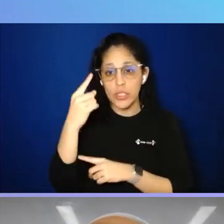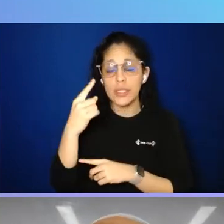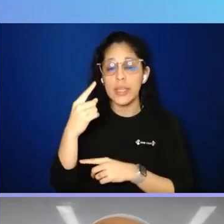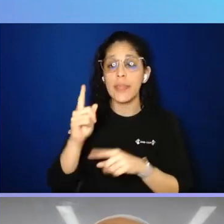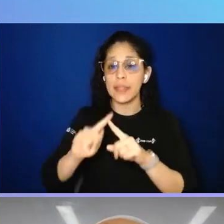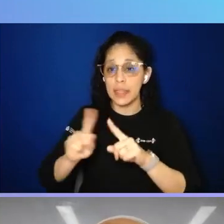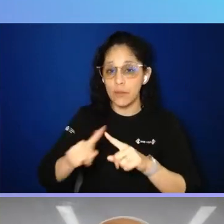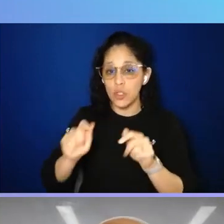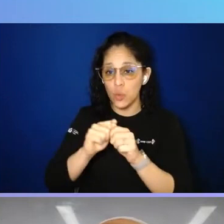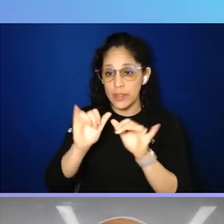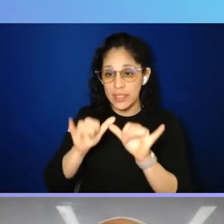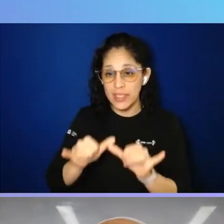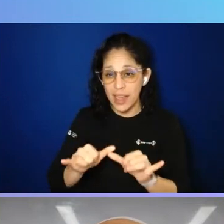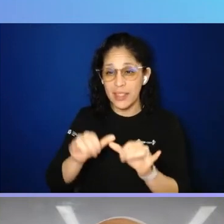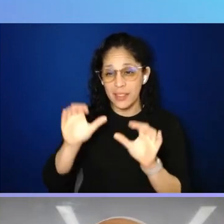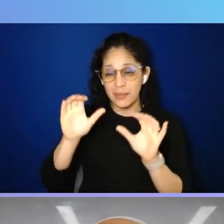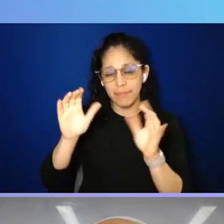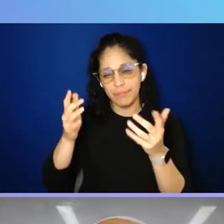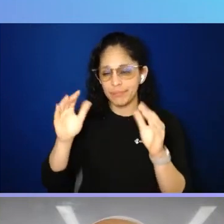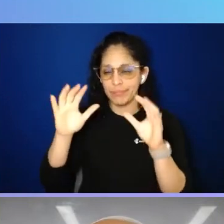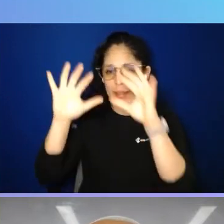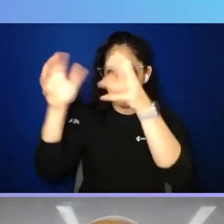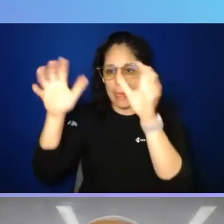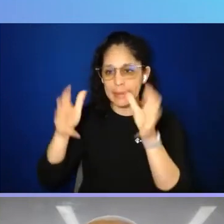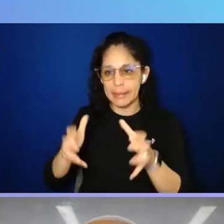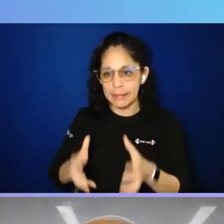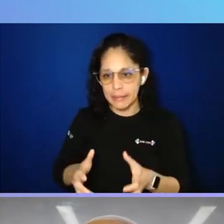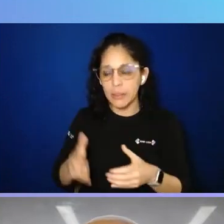In the web world, maybe you know them as breakpoints.